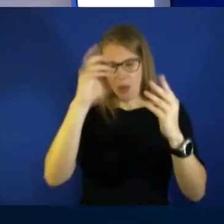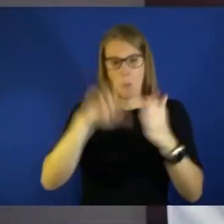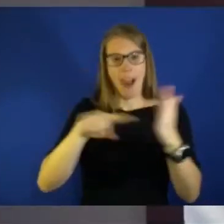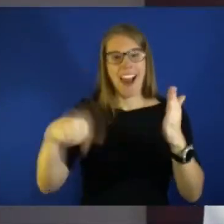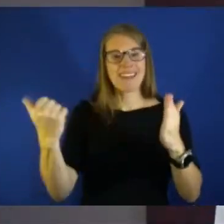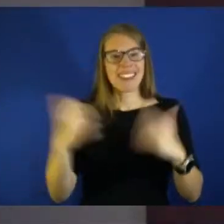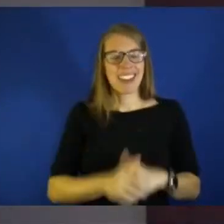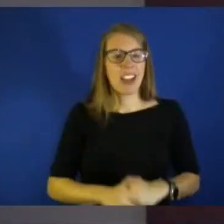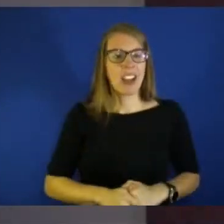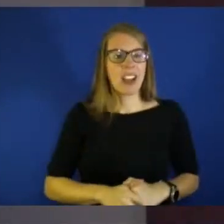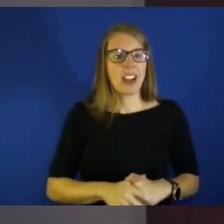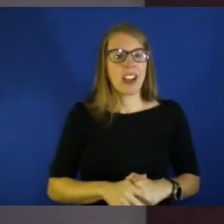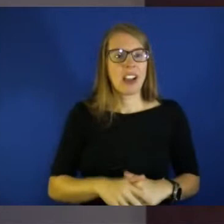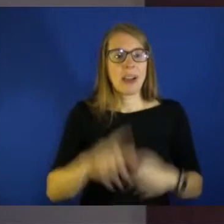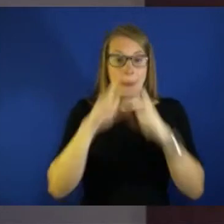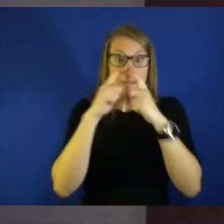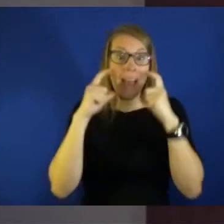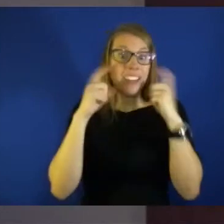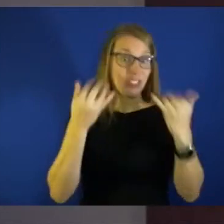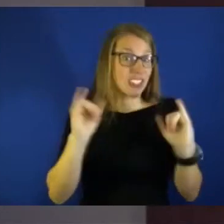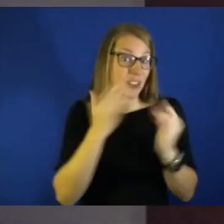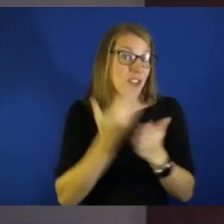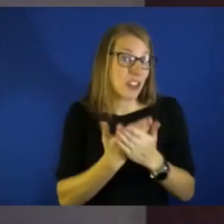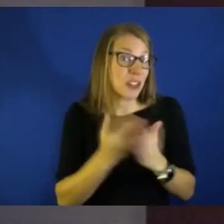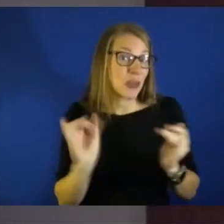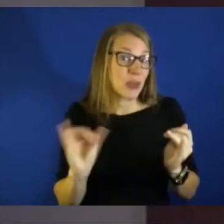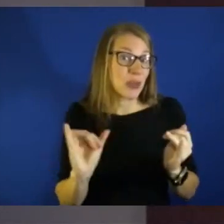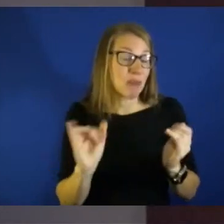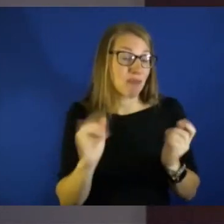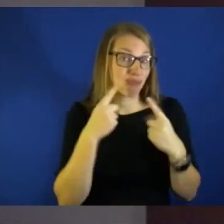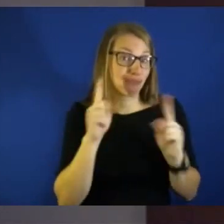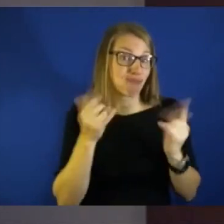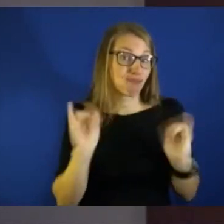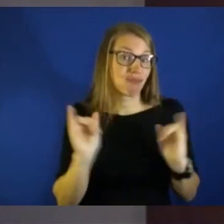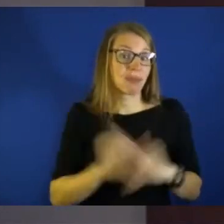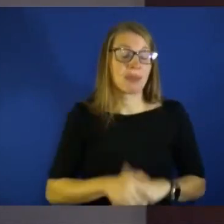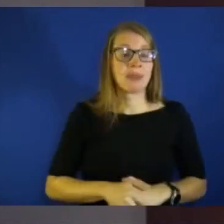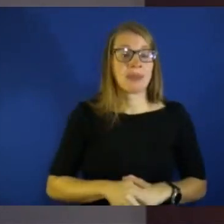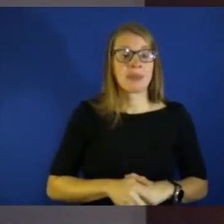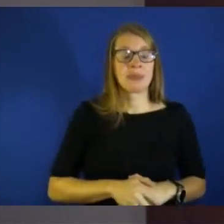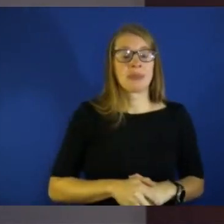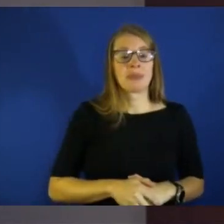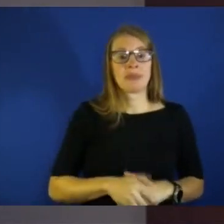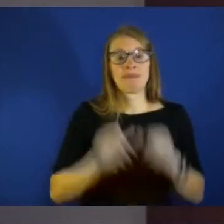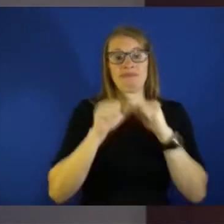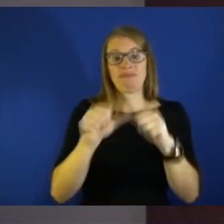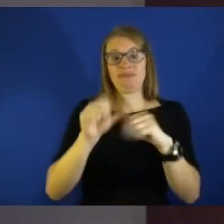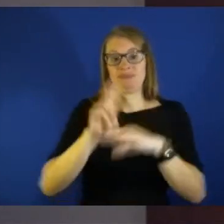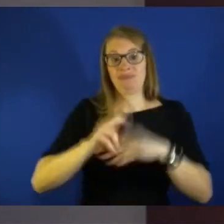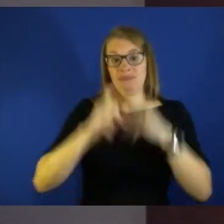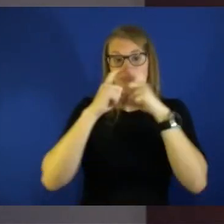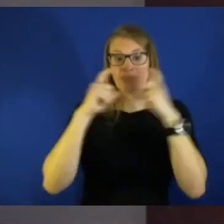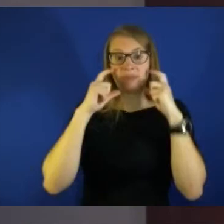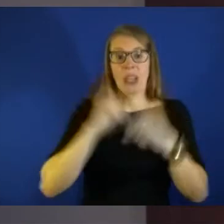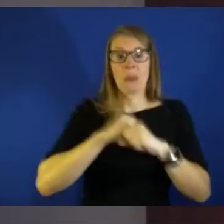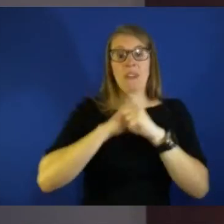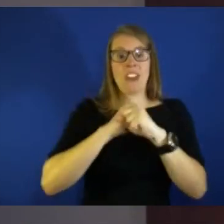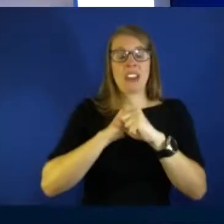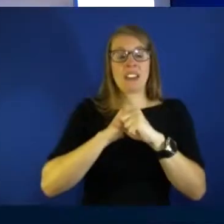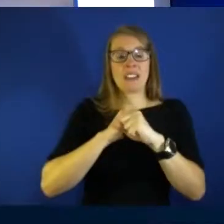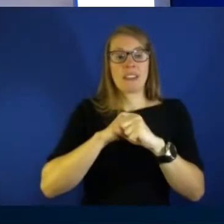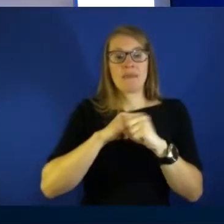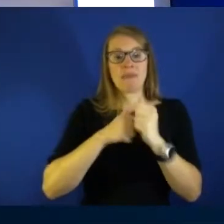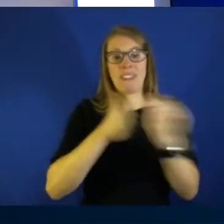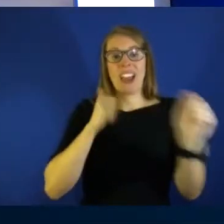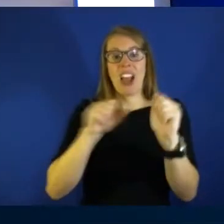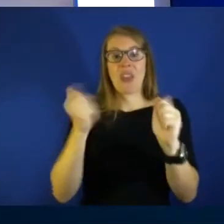Well, masks are still good too, so maybe that's something to add. So just keep masking, keep trying to prevent other people from getting ill too. Good to see you. Come